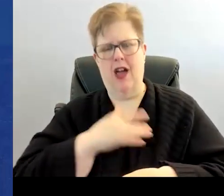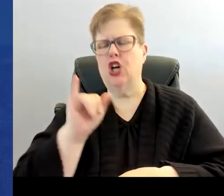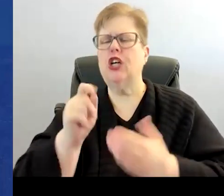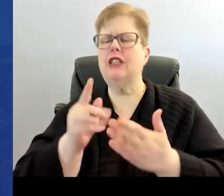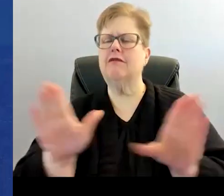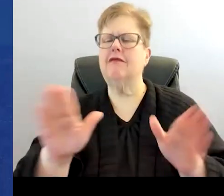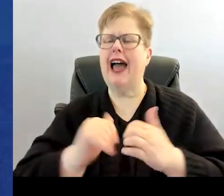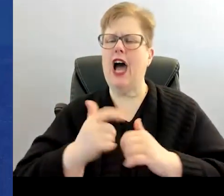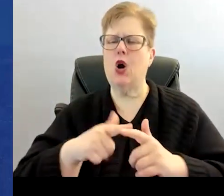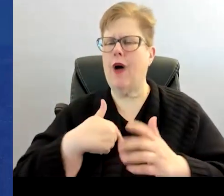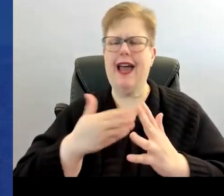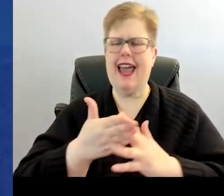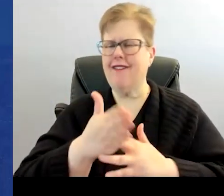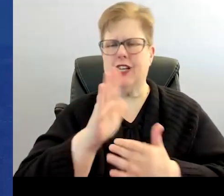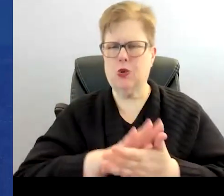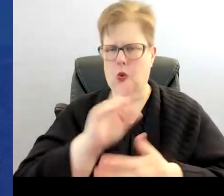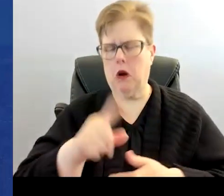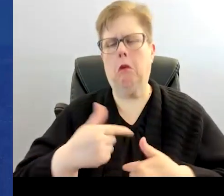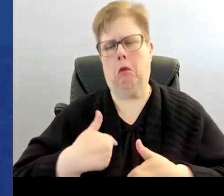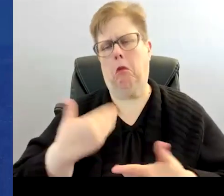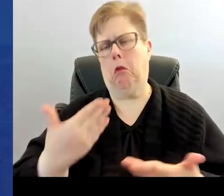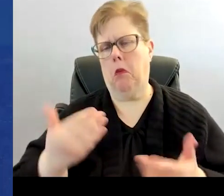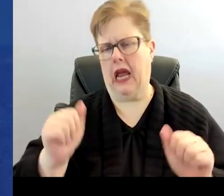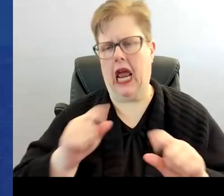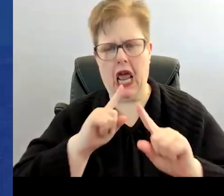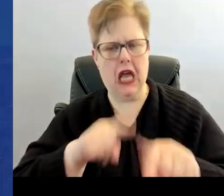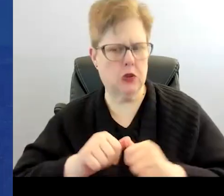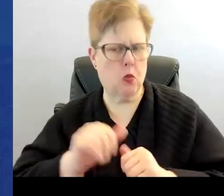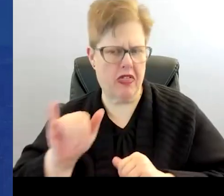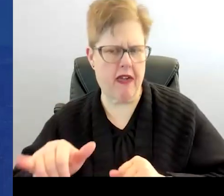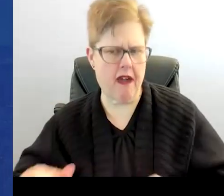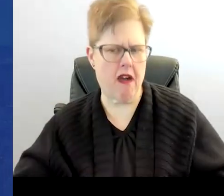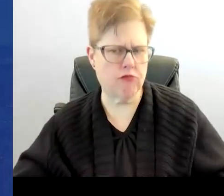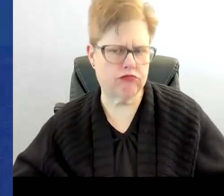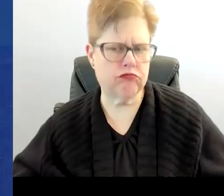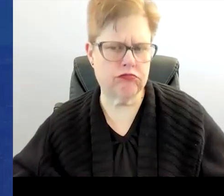navigate school question, we may be able to help you with that.